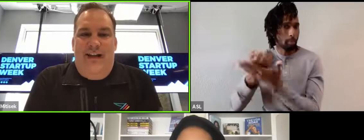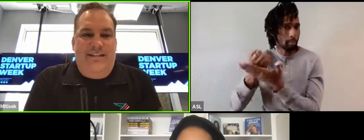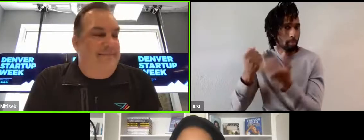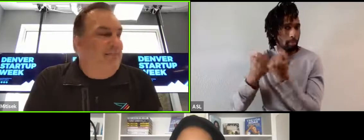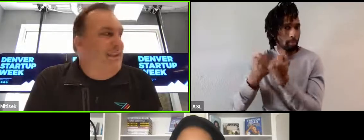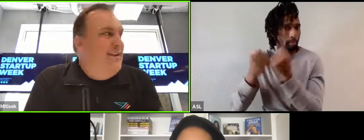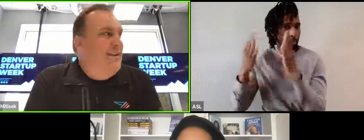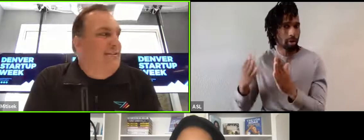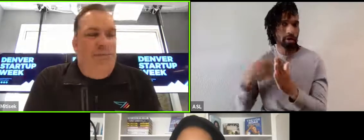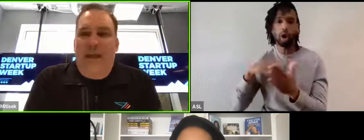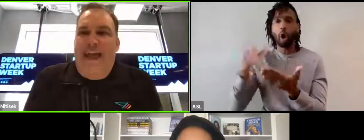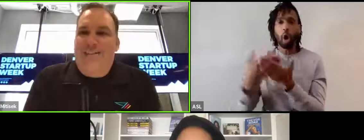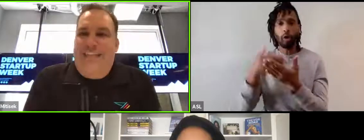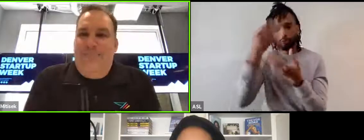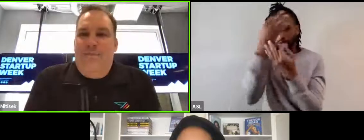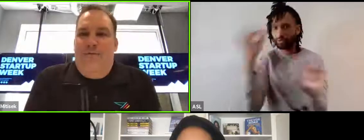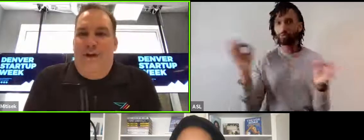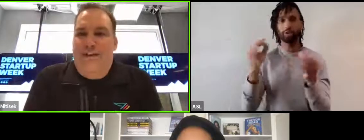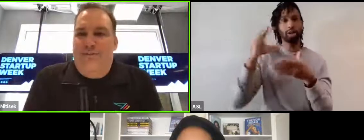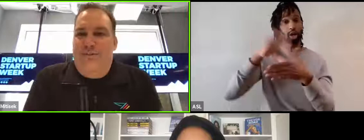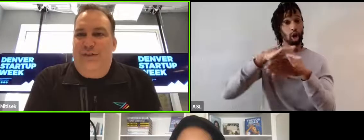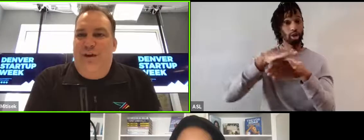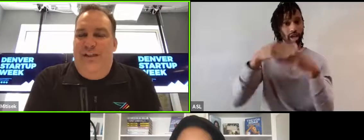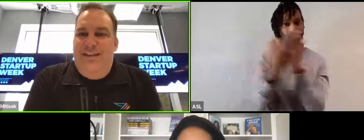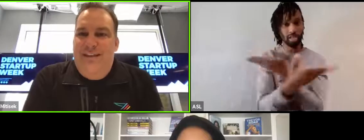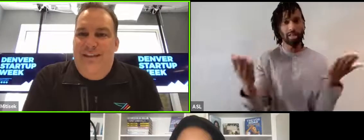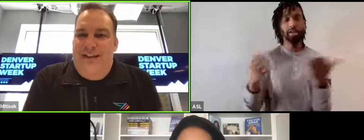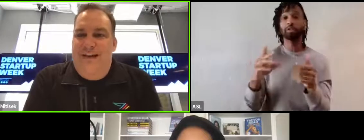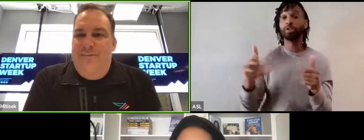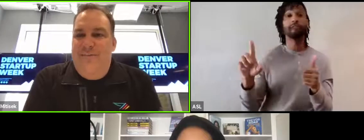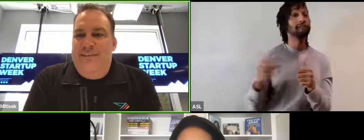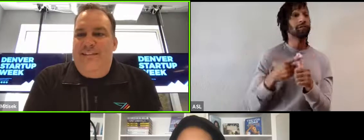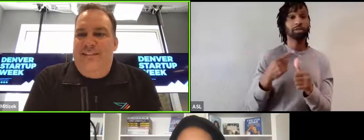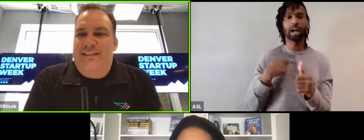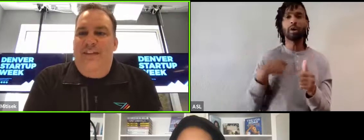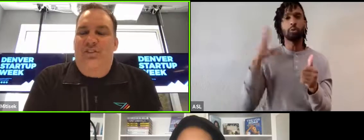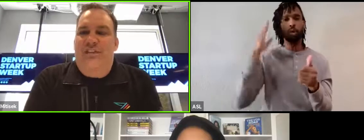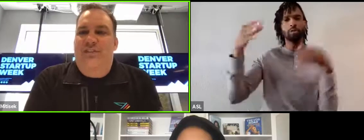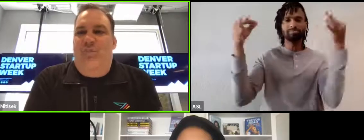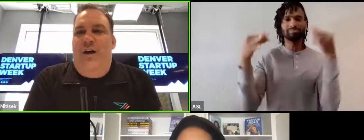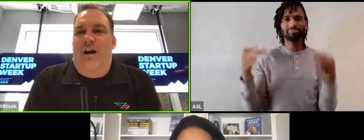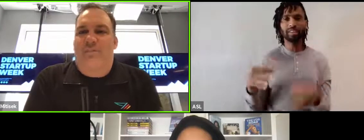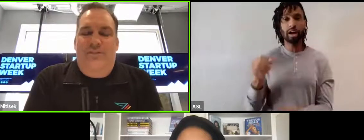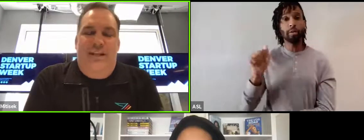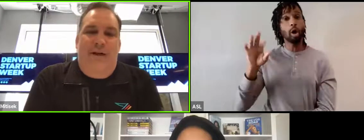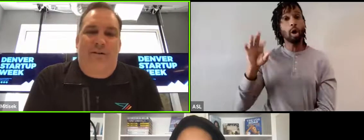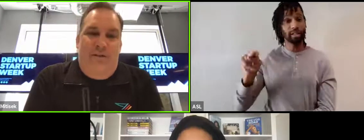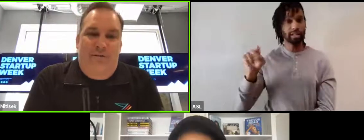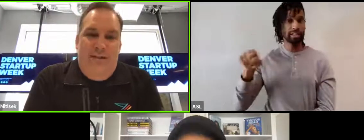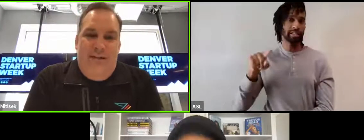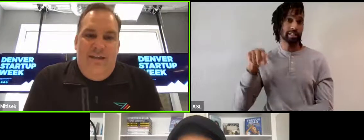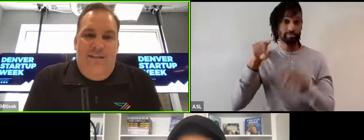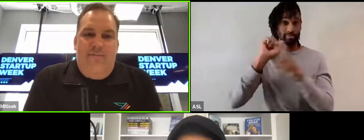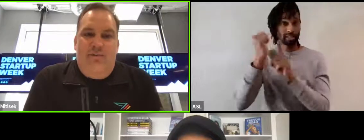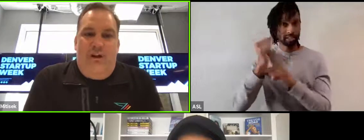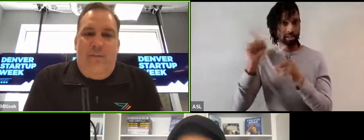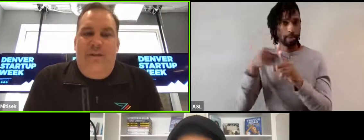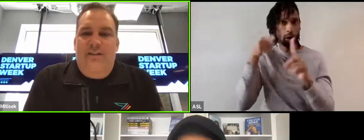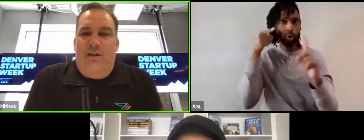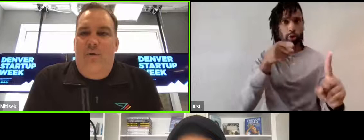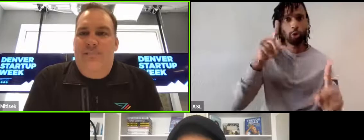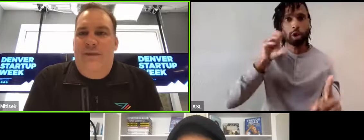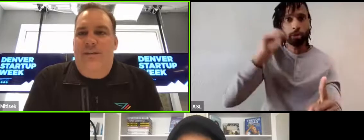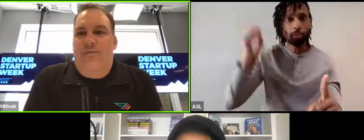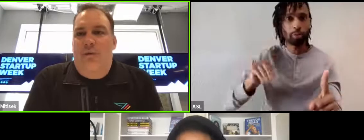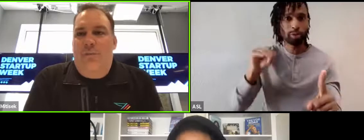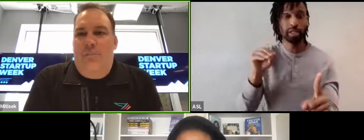this free content. Some quick housekeeping before I introduce Arlan. This session is 100% about you. Denver Startup Week